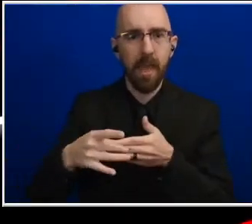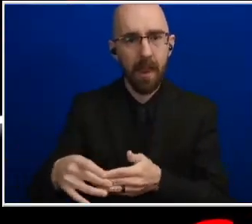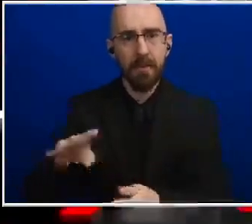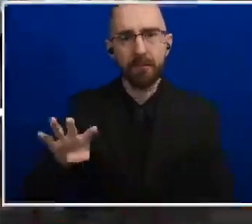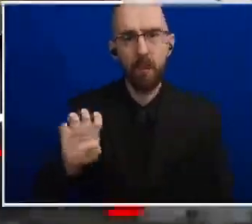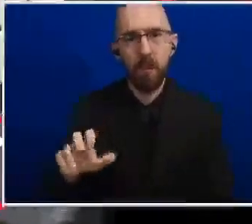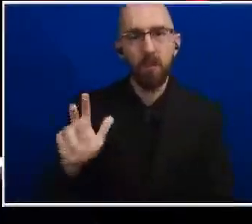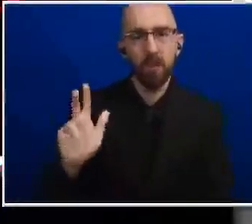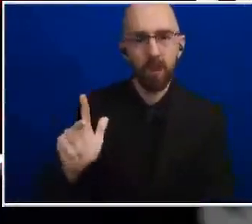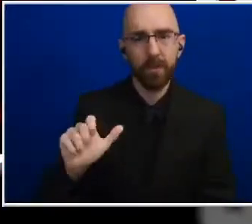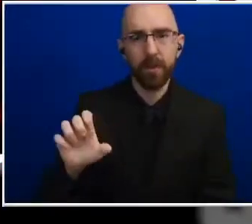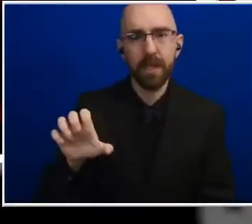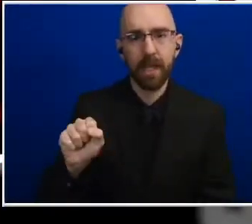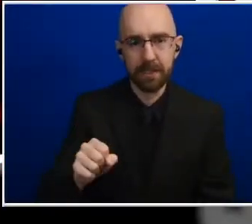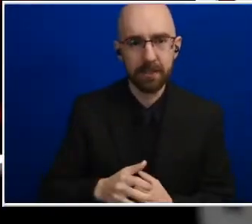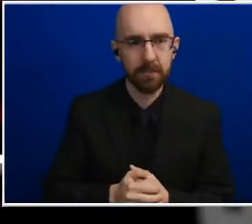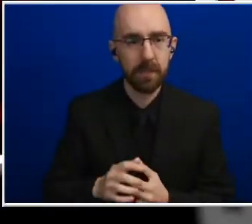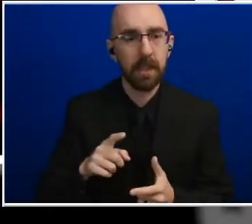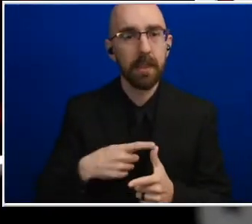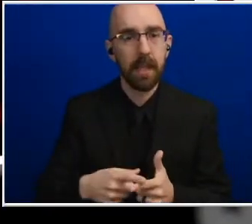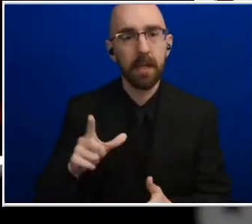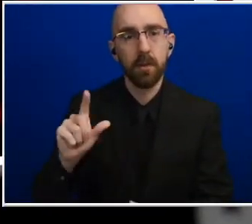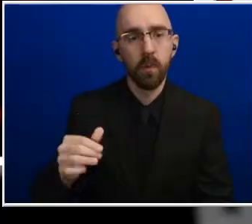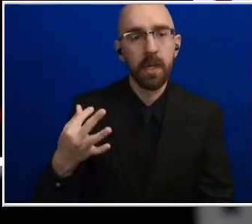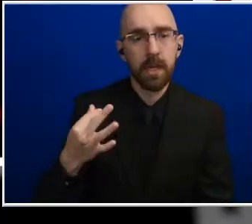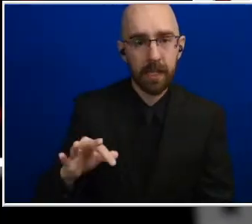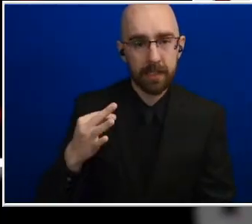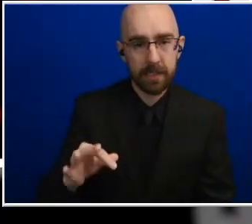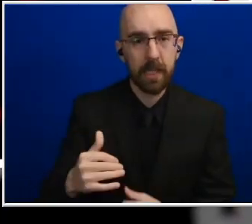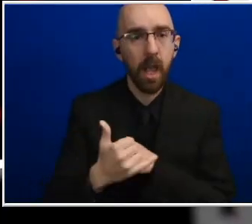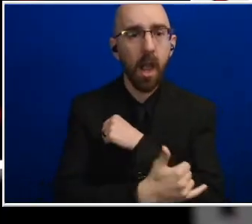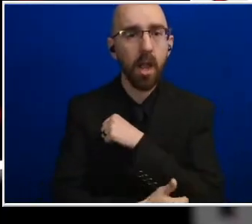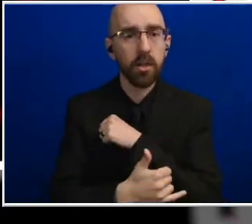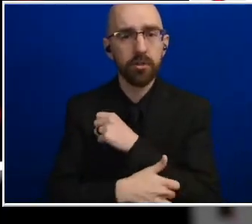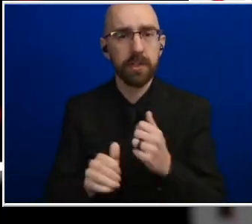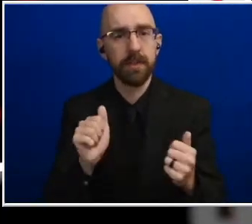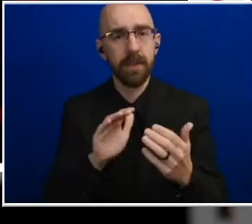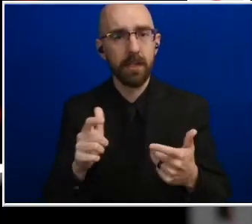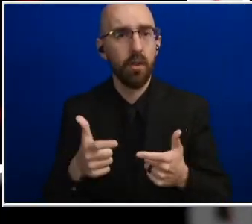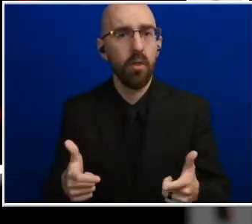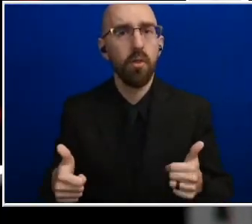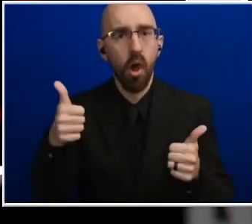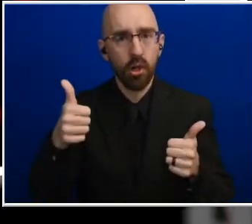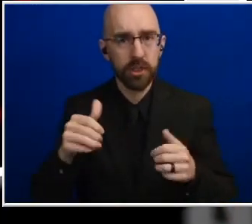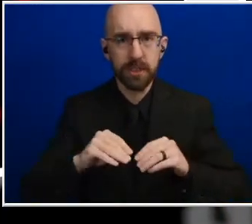cases. Then in 2019, the country faced our largest outbreak of